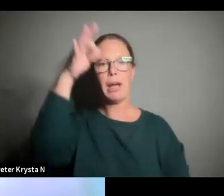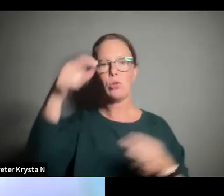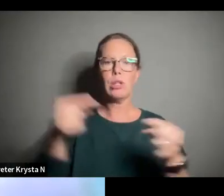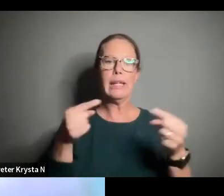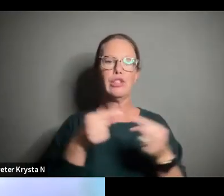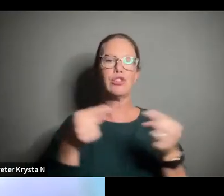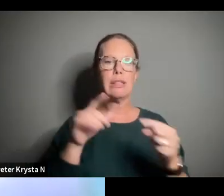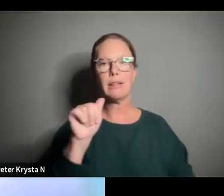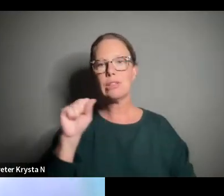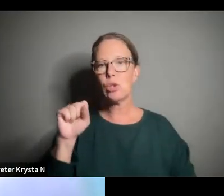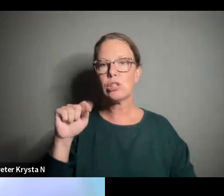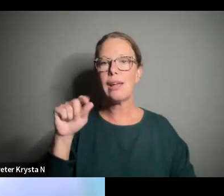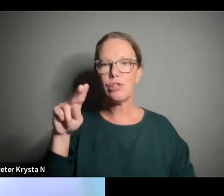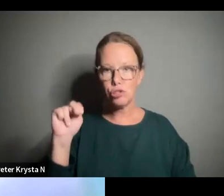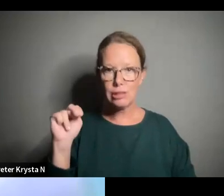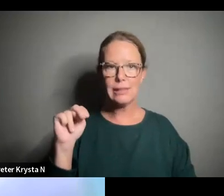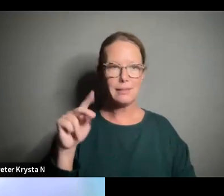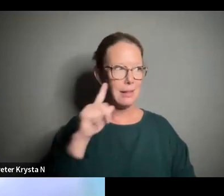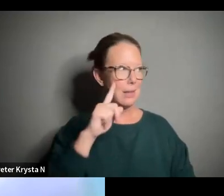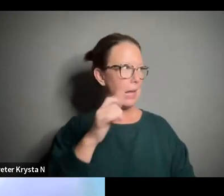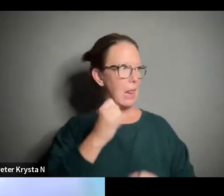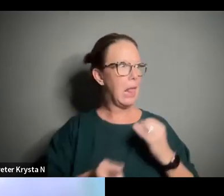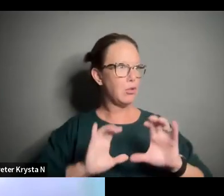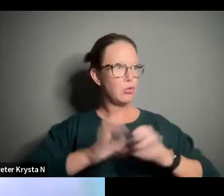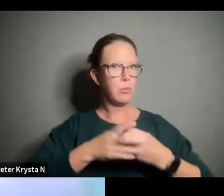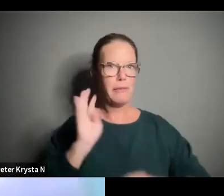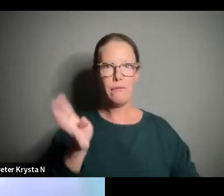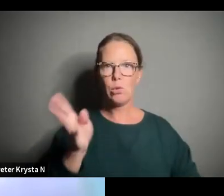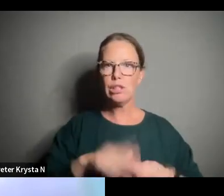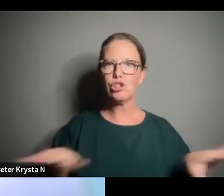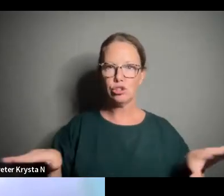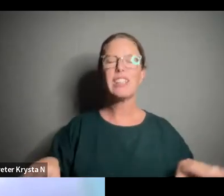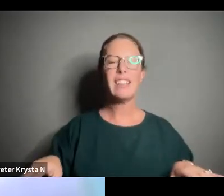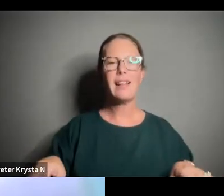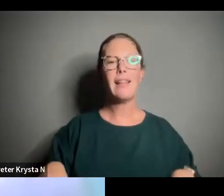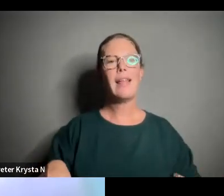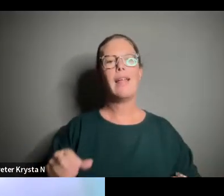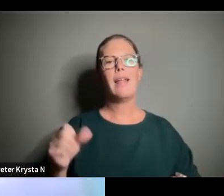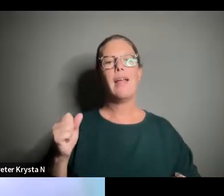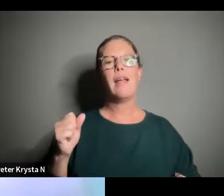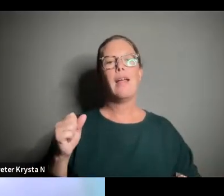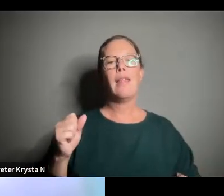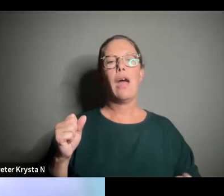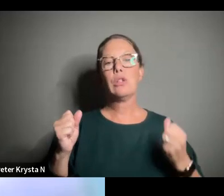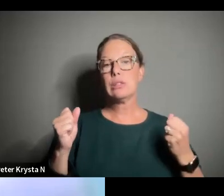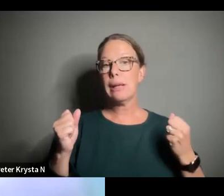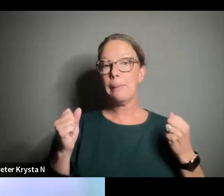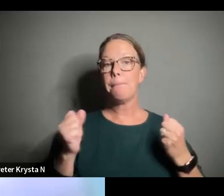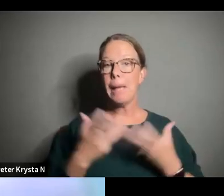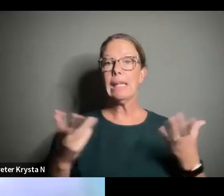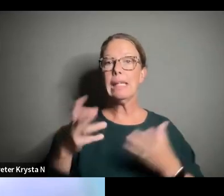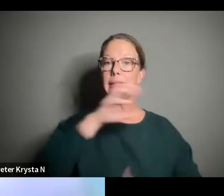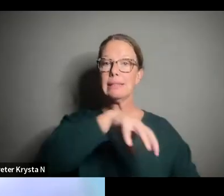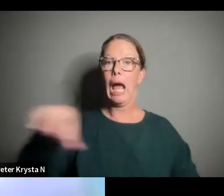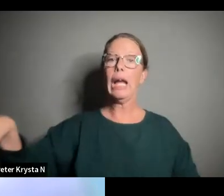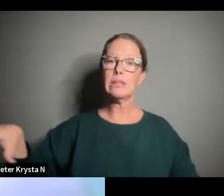Association, our last group of, I think, 40 children that we've implanted. There's several sites doing children across the United States also,